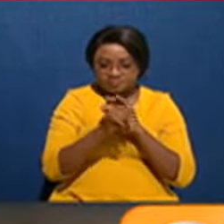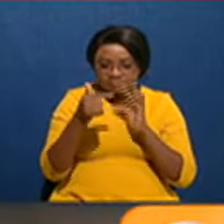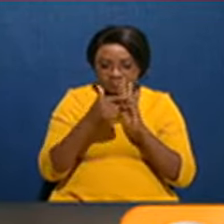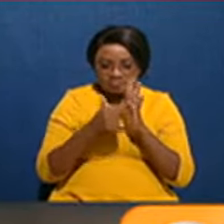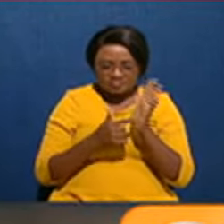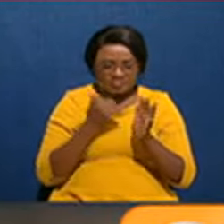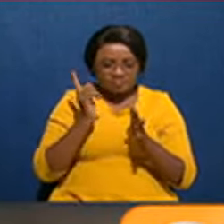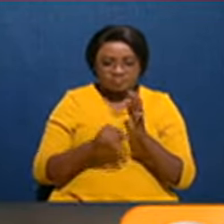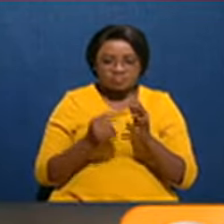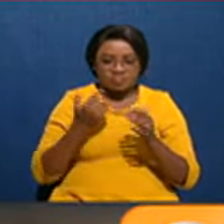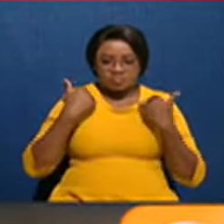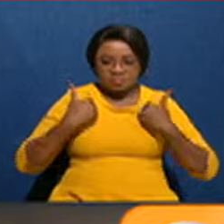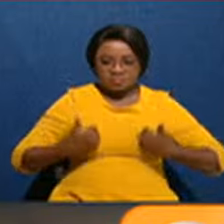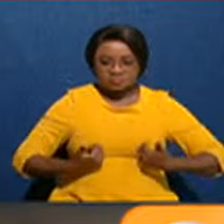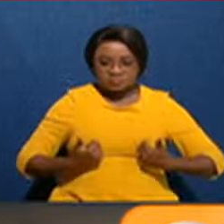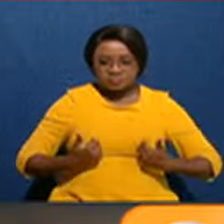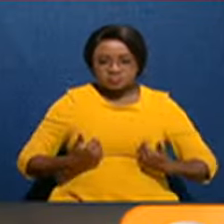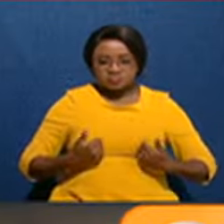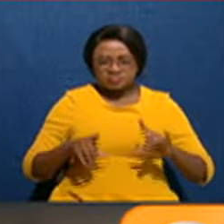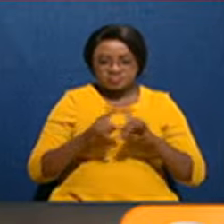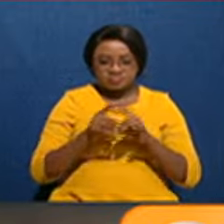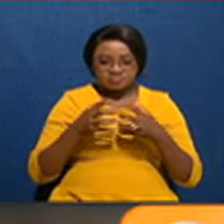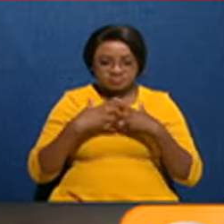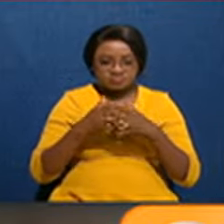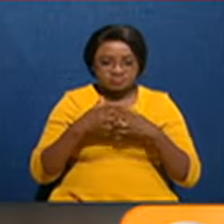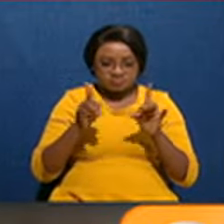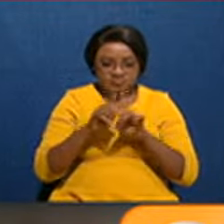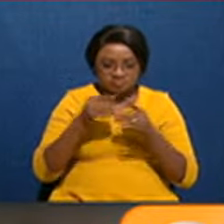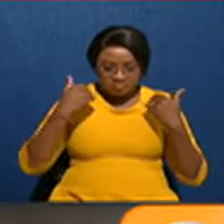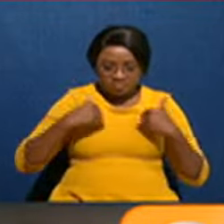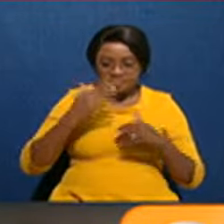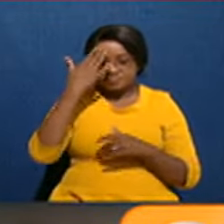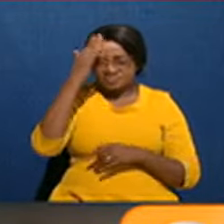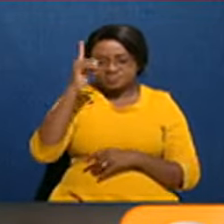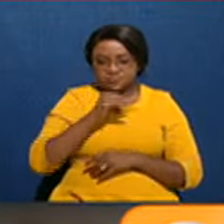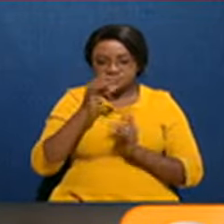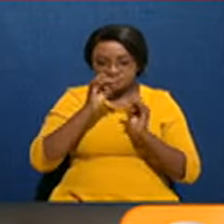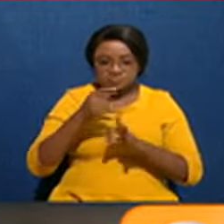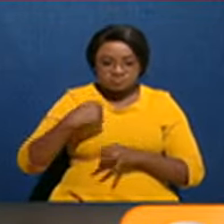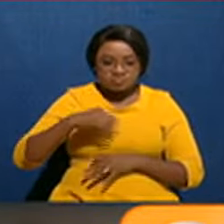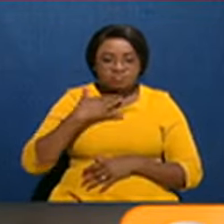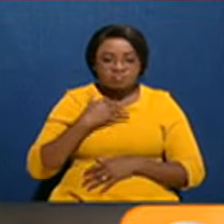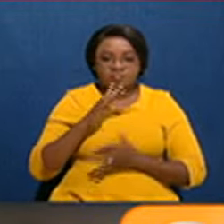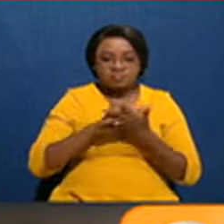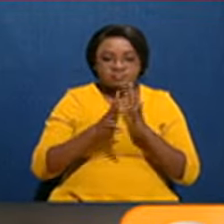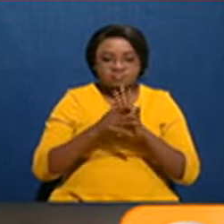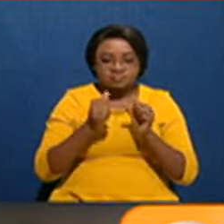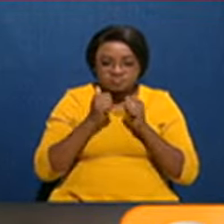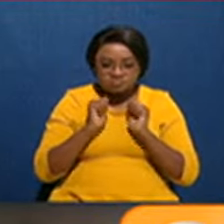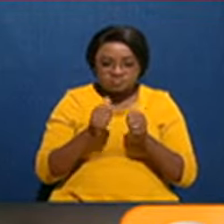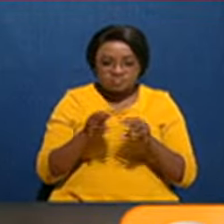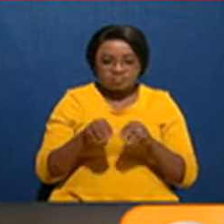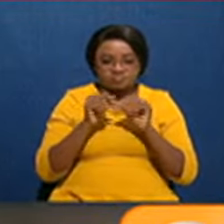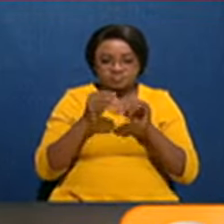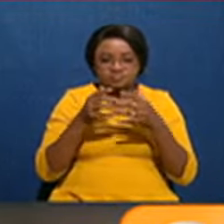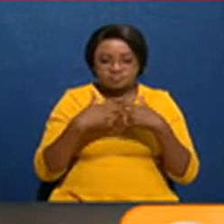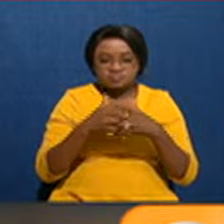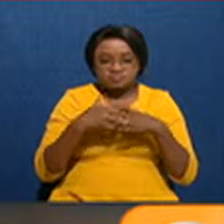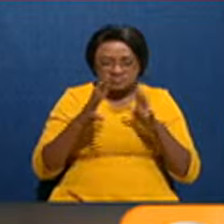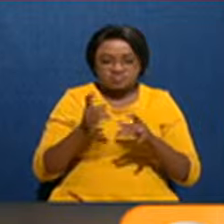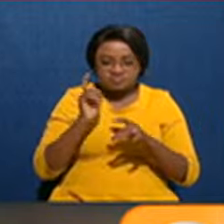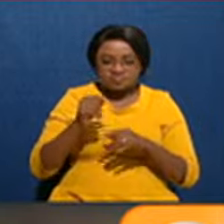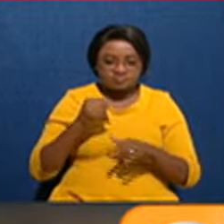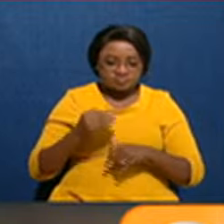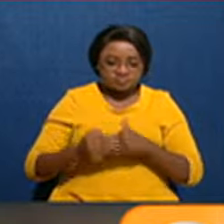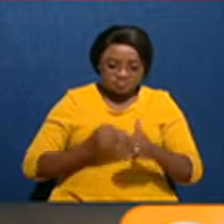engineers, I'm a structural engineer myself, and I'm aware that to become a good quality, a good structural engineer, you need continuous capacity building